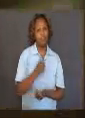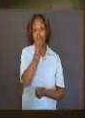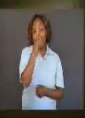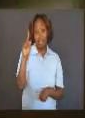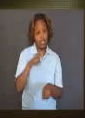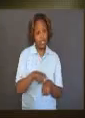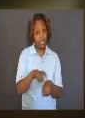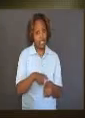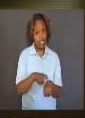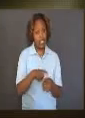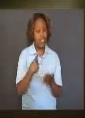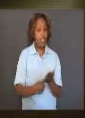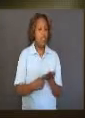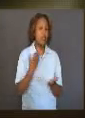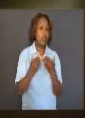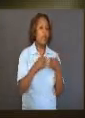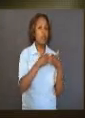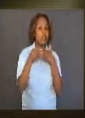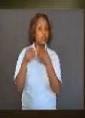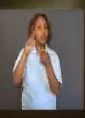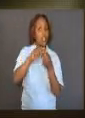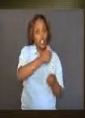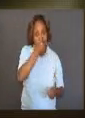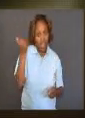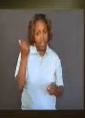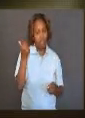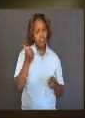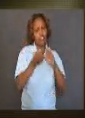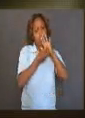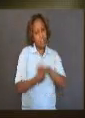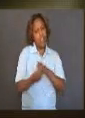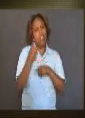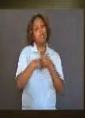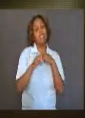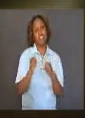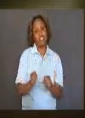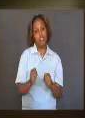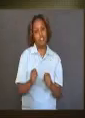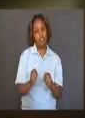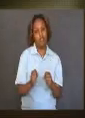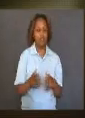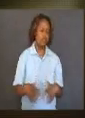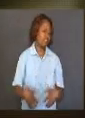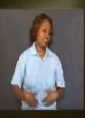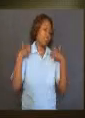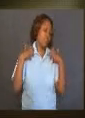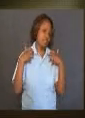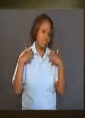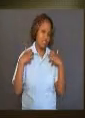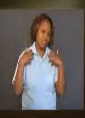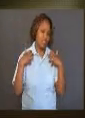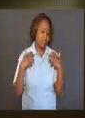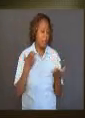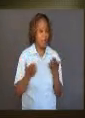Sometimes this will lead to another burden, which is resentment. We